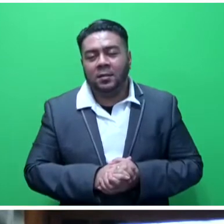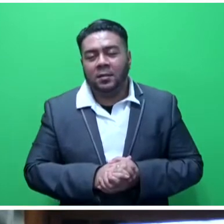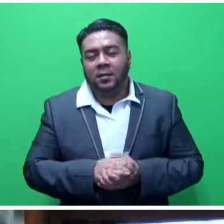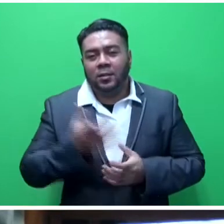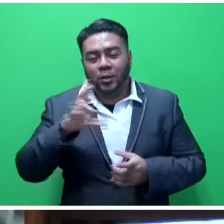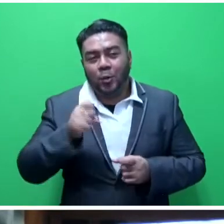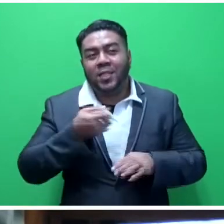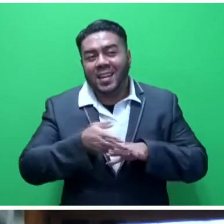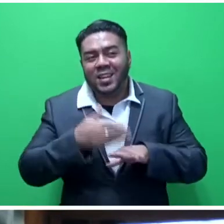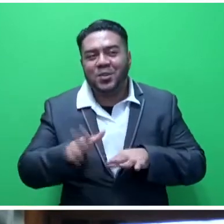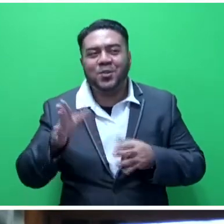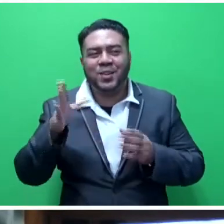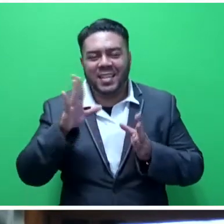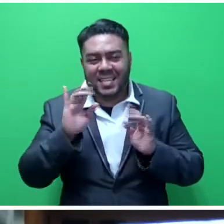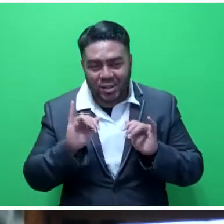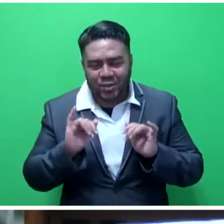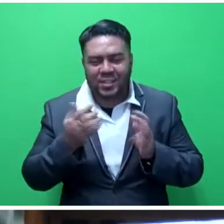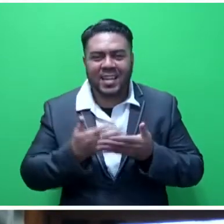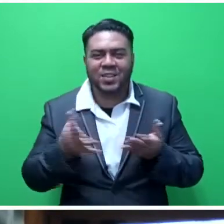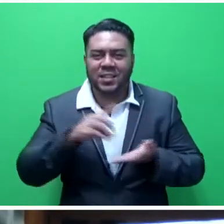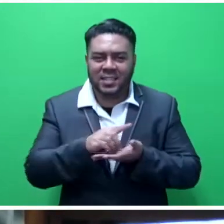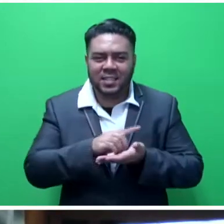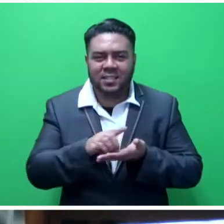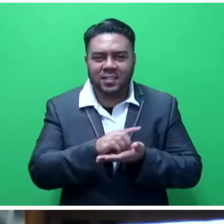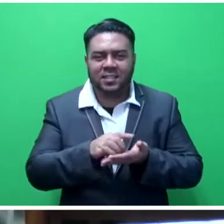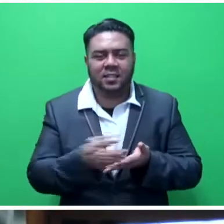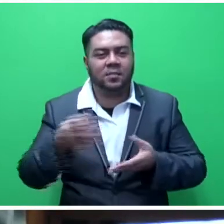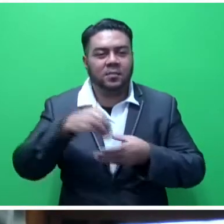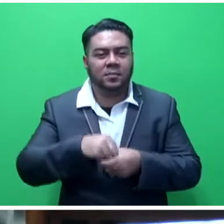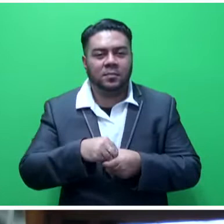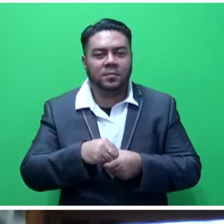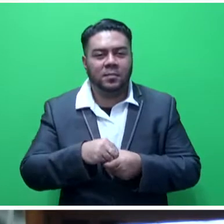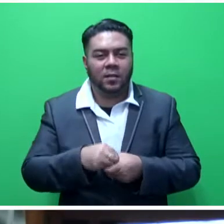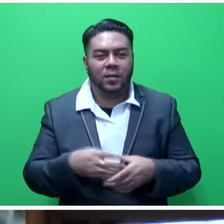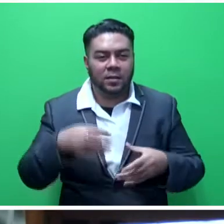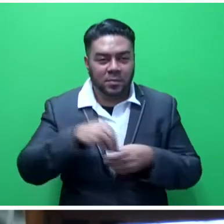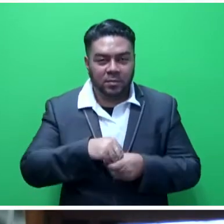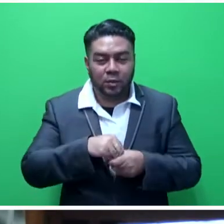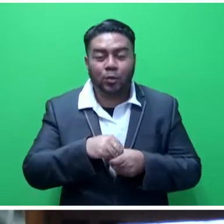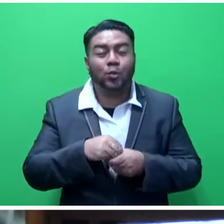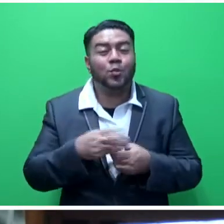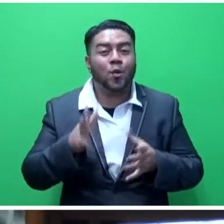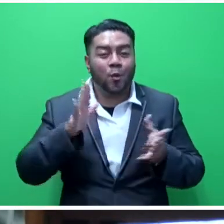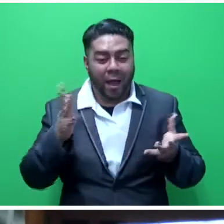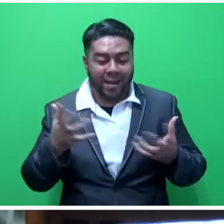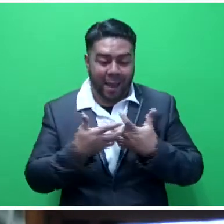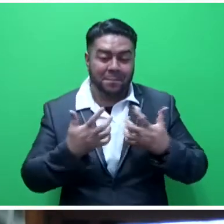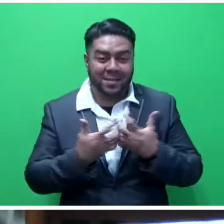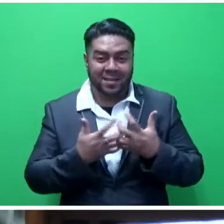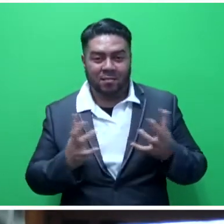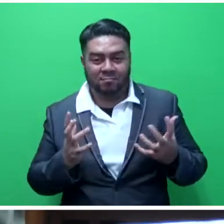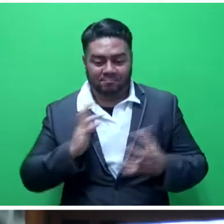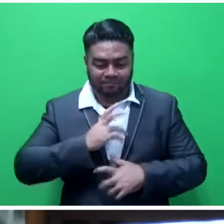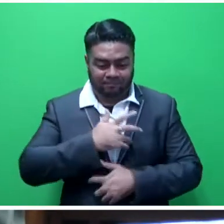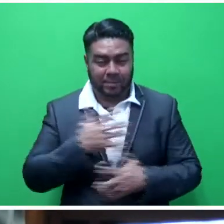new issues, new pests and diseases that arises, as well as adaptation to climate change, as well as to